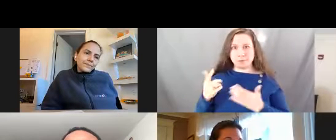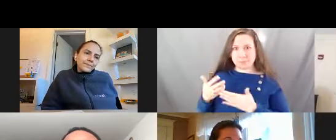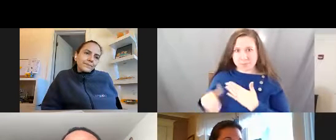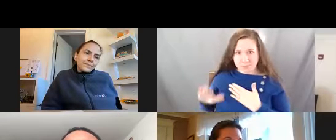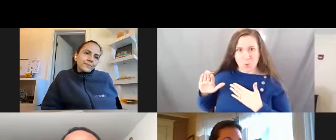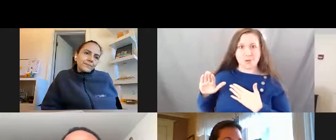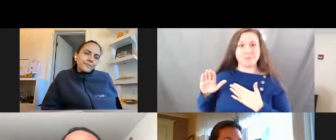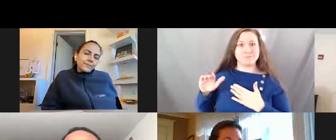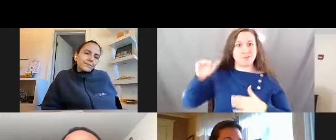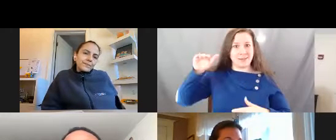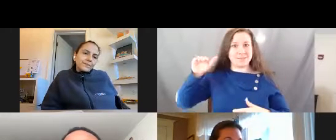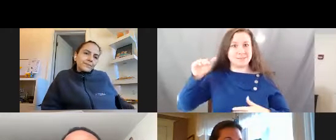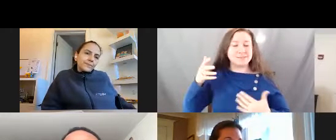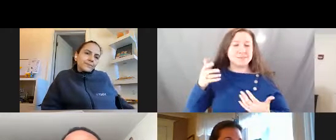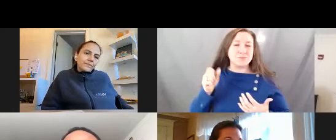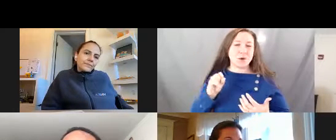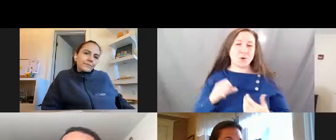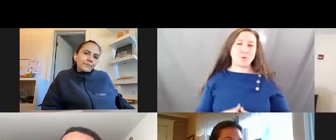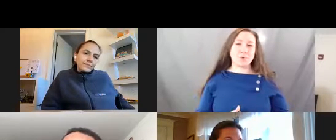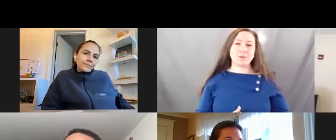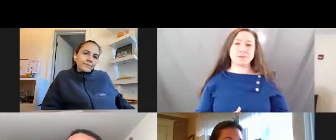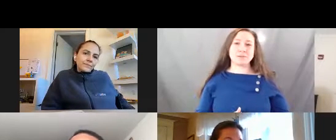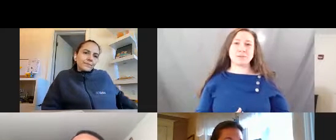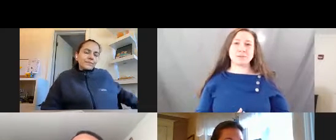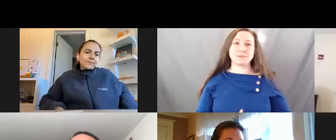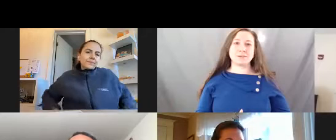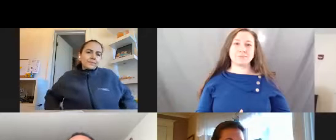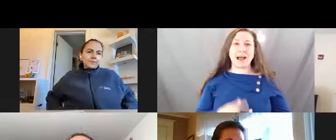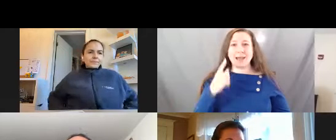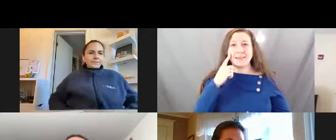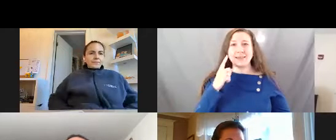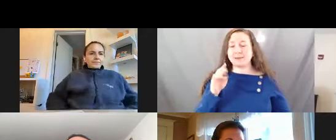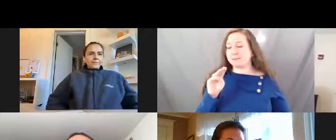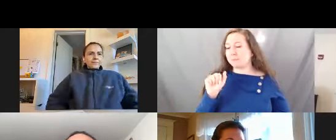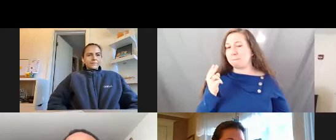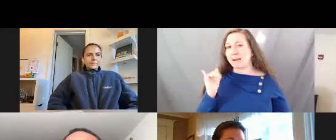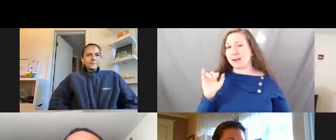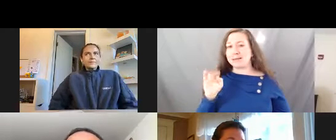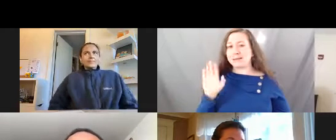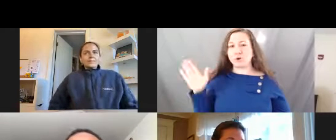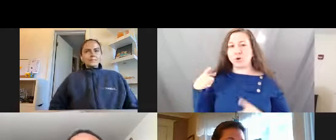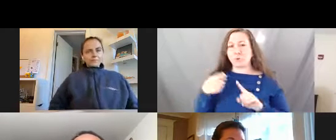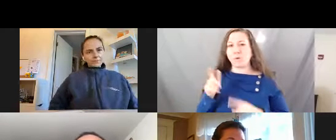I think really to Kaushals and Mahin's point, you have to just